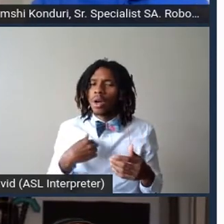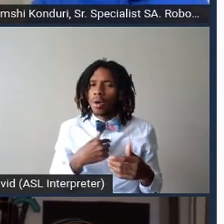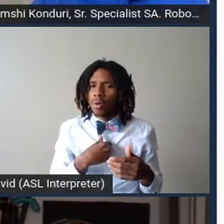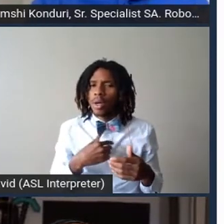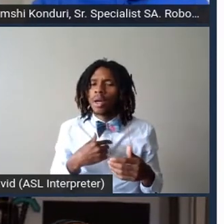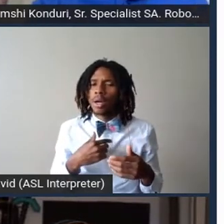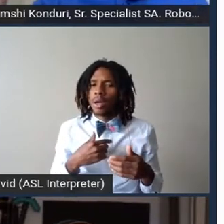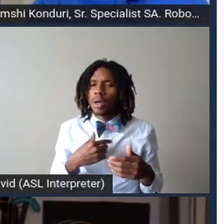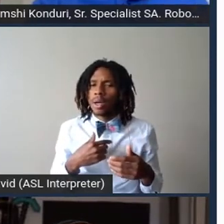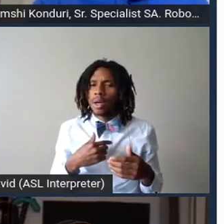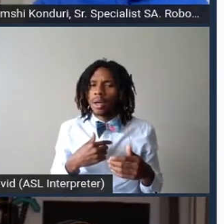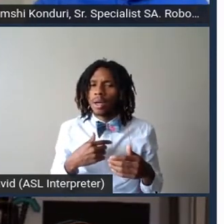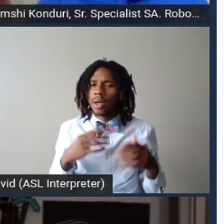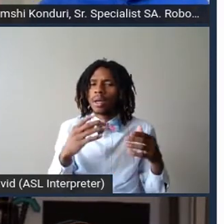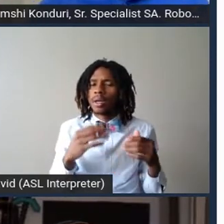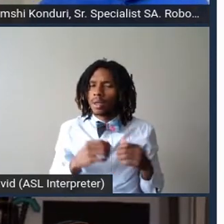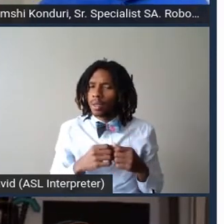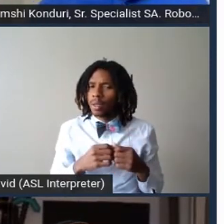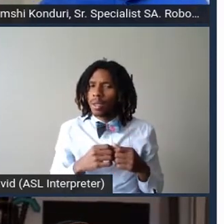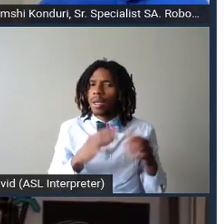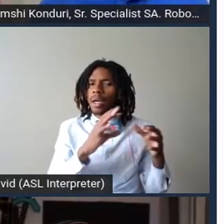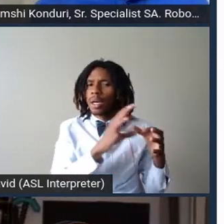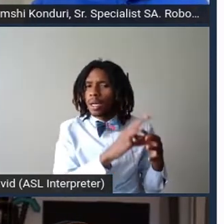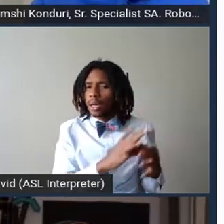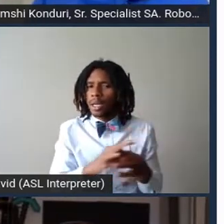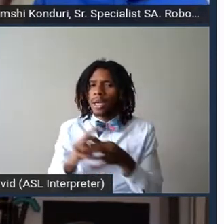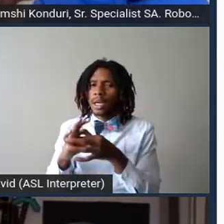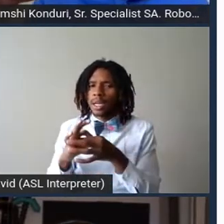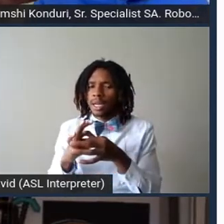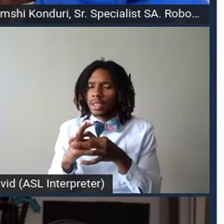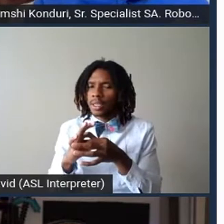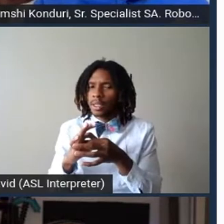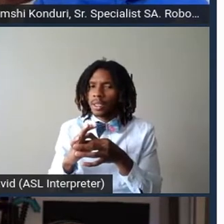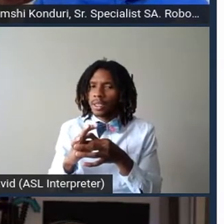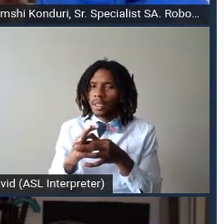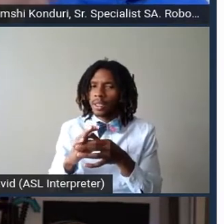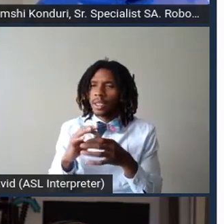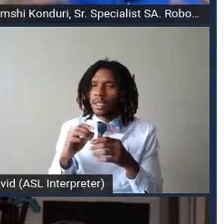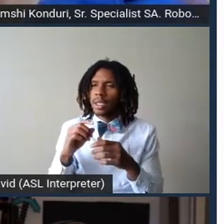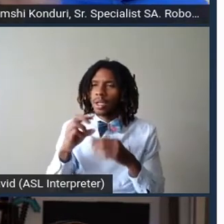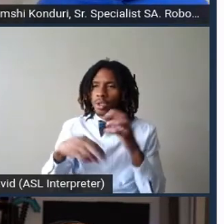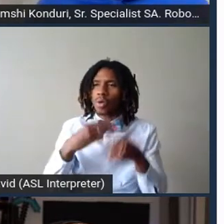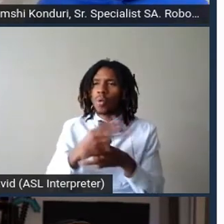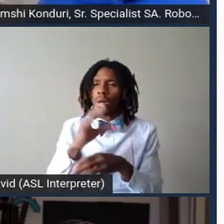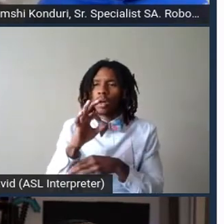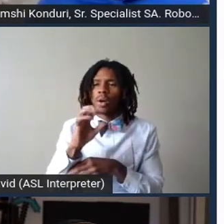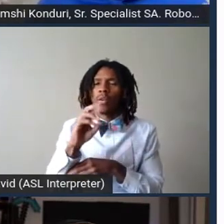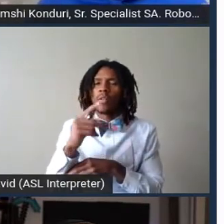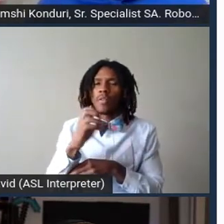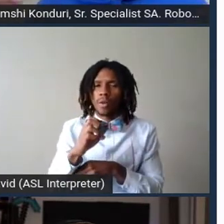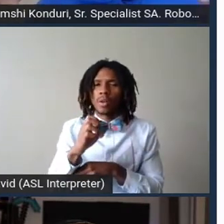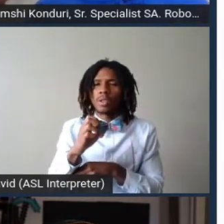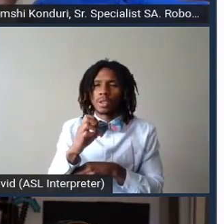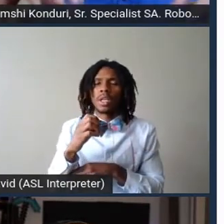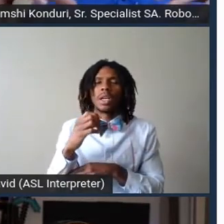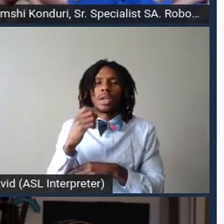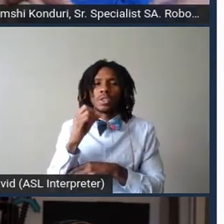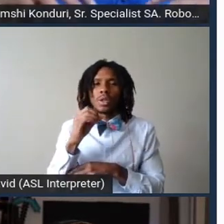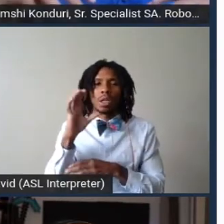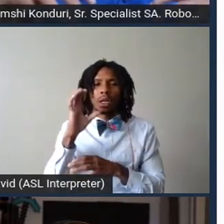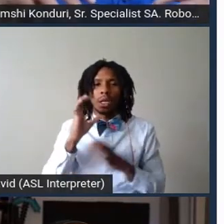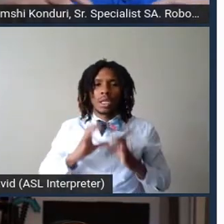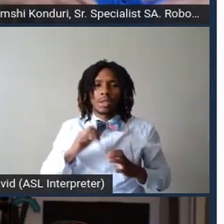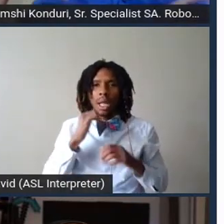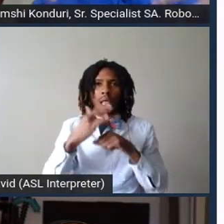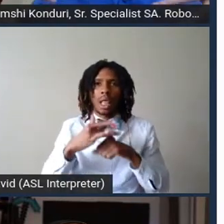in connecting the WorldForge worlds that you've created directly to the simulation application so that customer doesn't have to worry about it. These are the